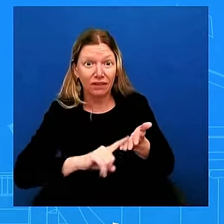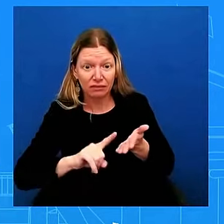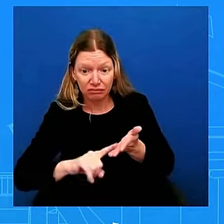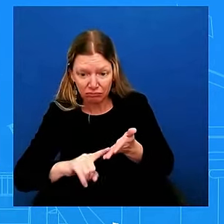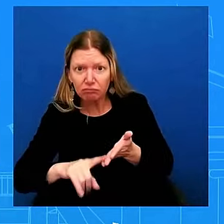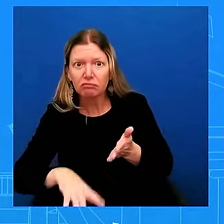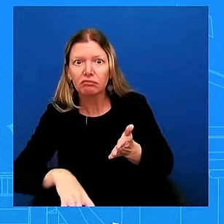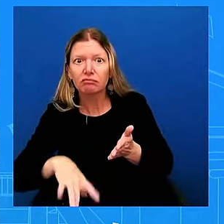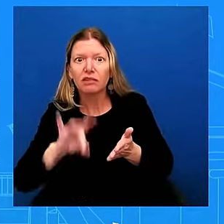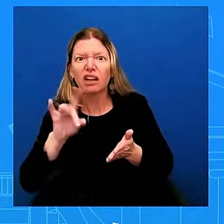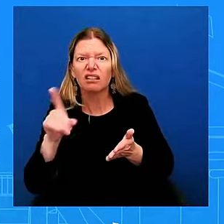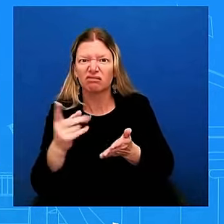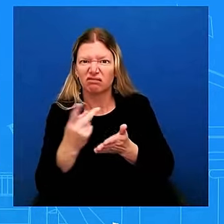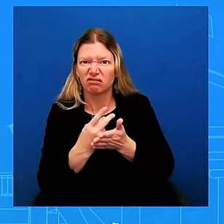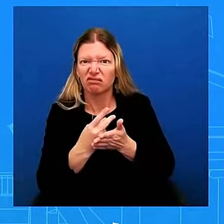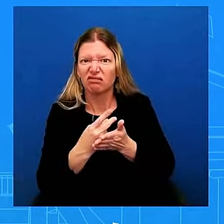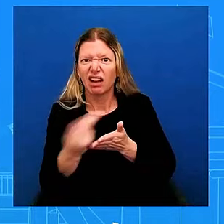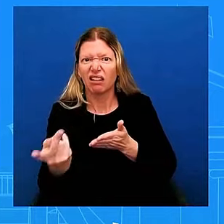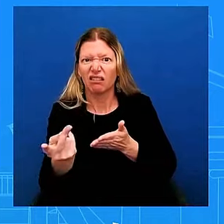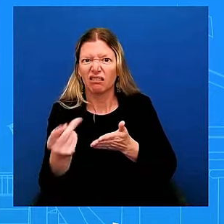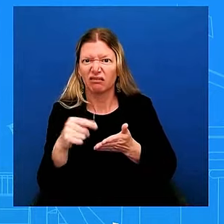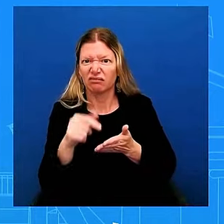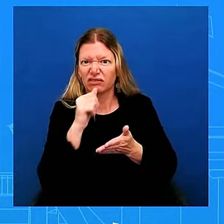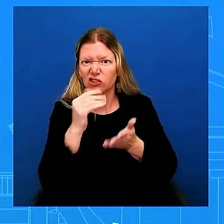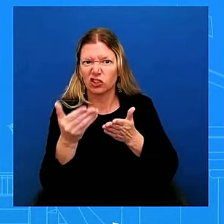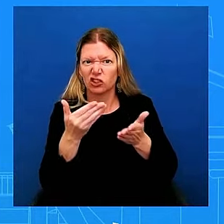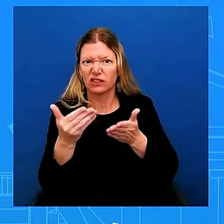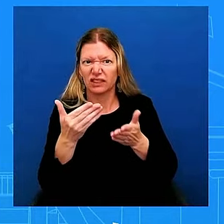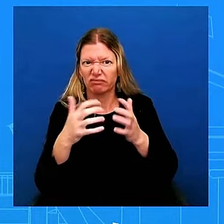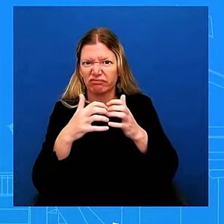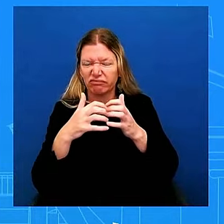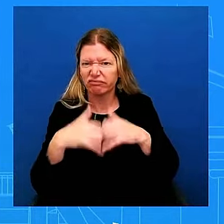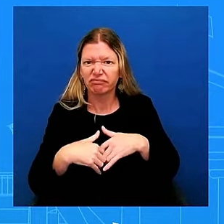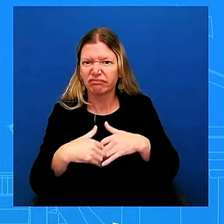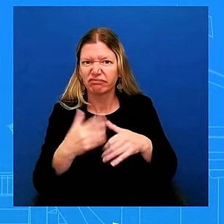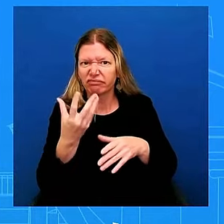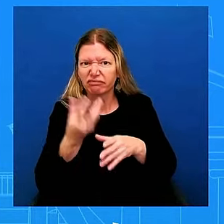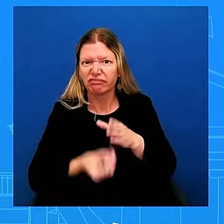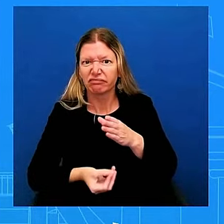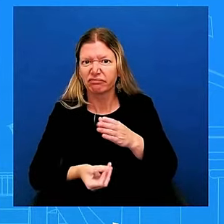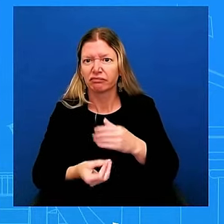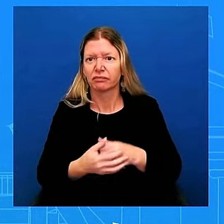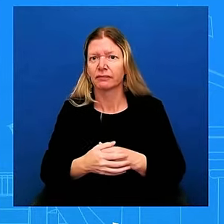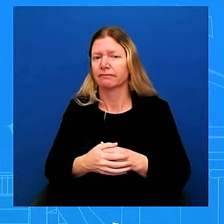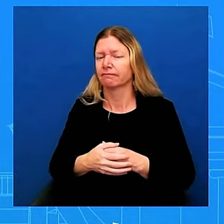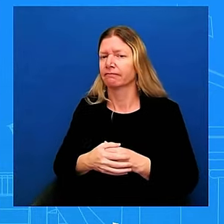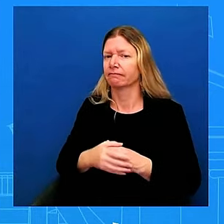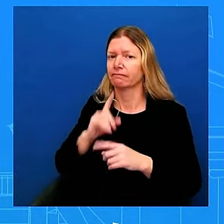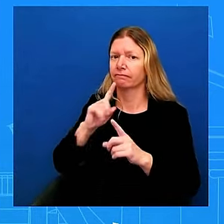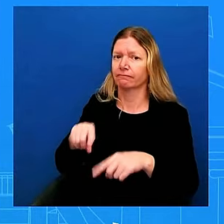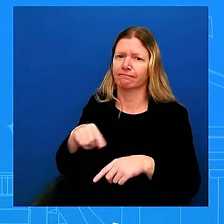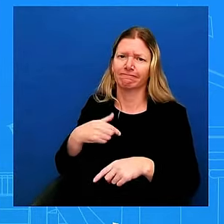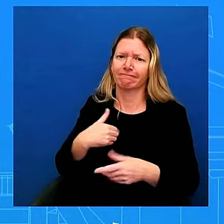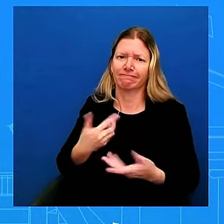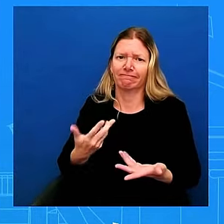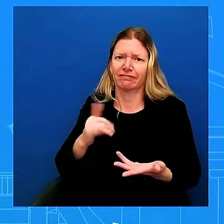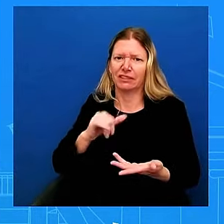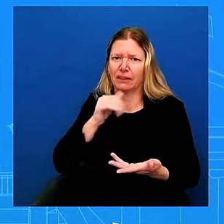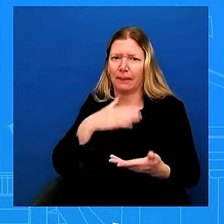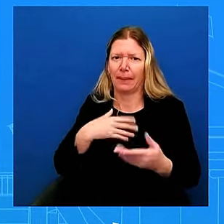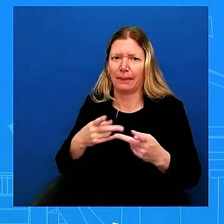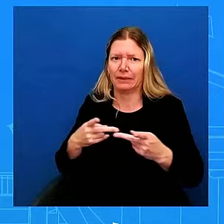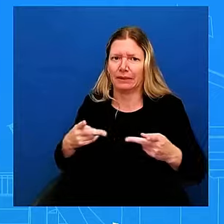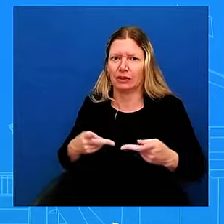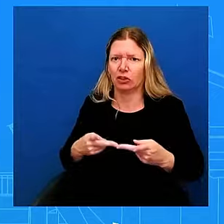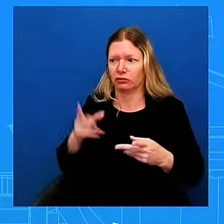that agency that could have been prevented? I am not in a position to speculate nor nor should I. How is it that we are